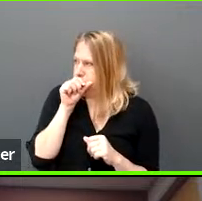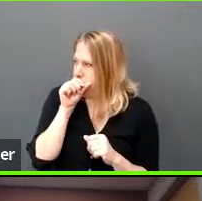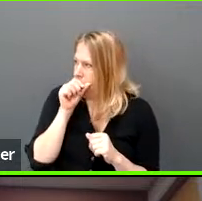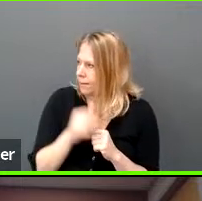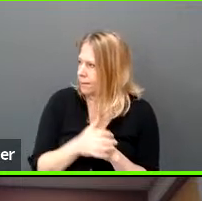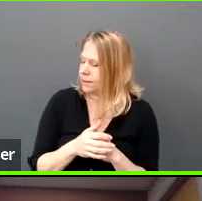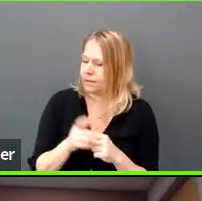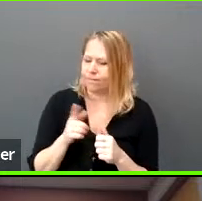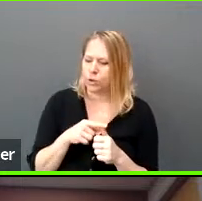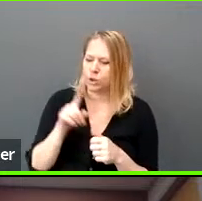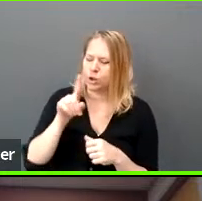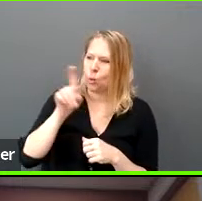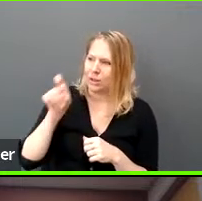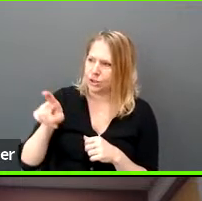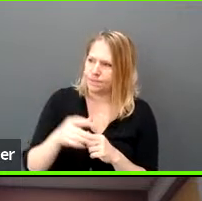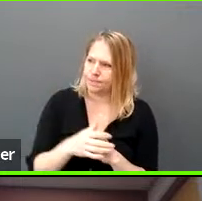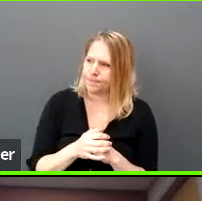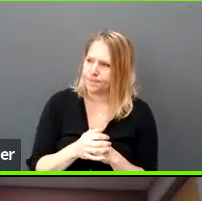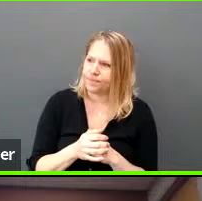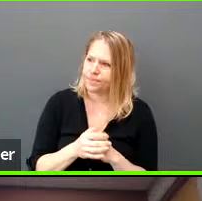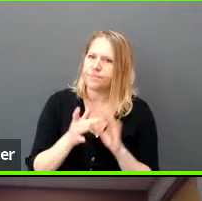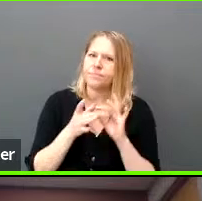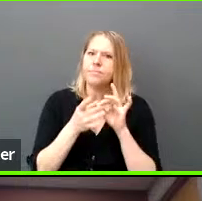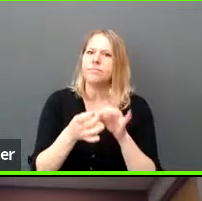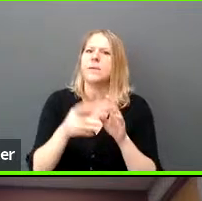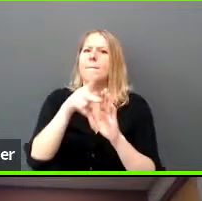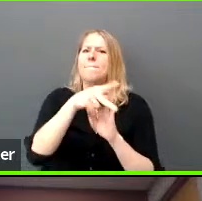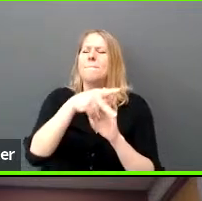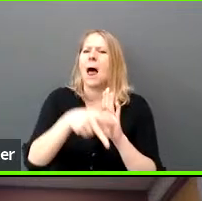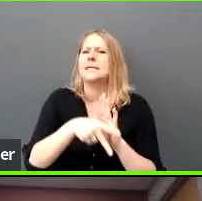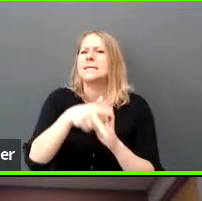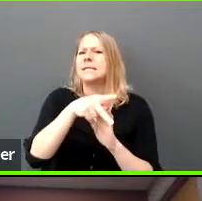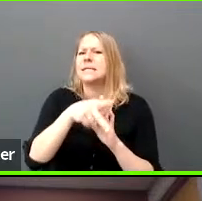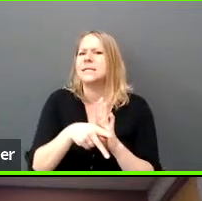My first question was about the policies.